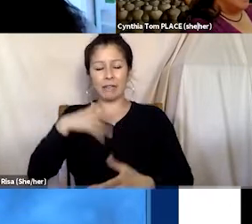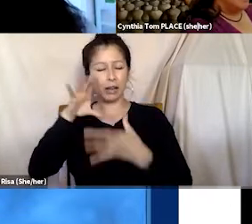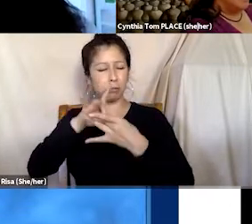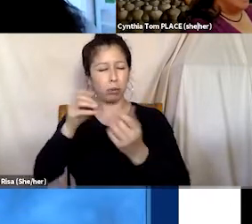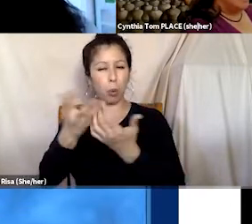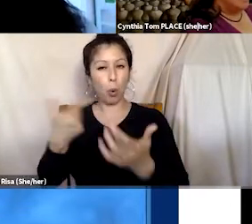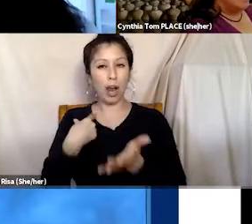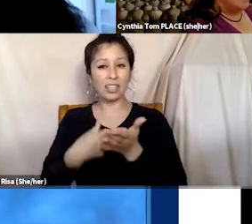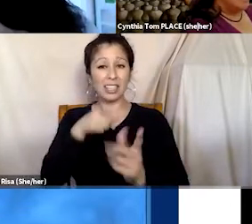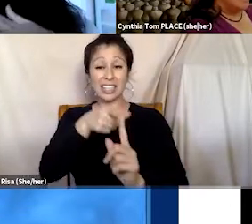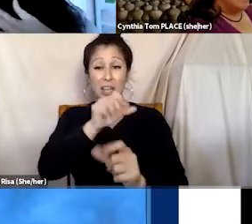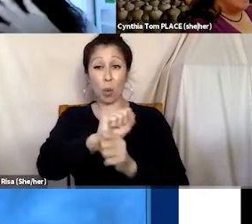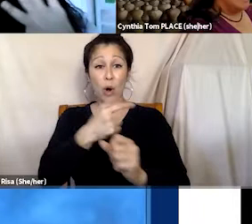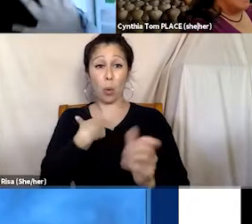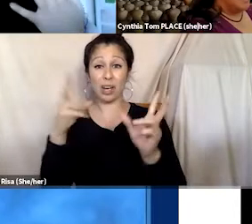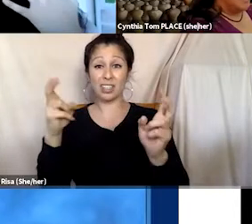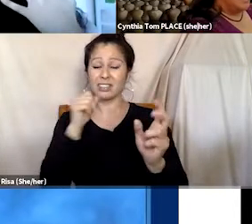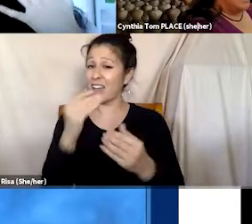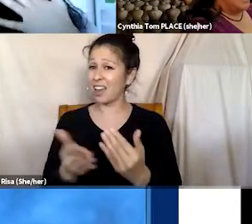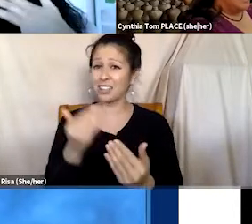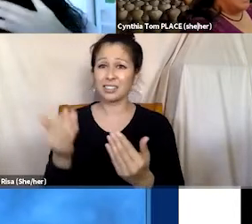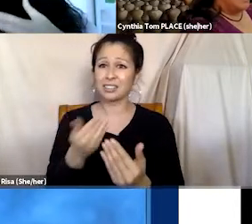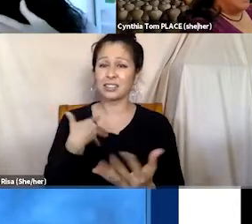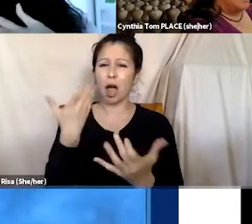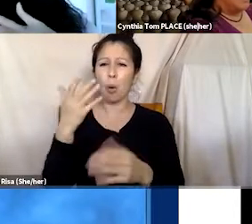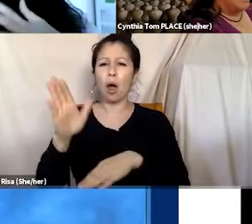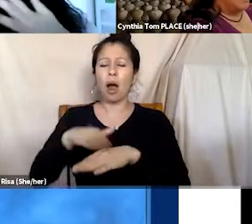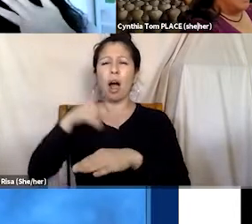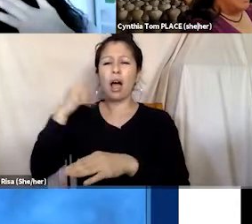it isn't easy work. But I also want you to start to call in an